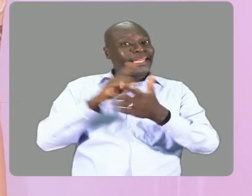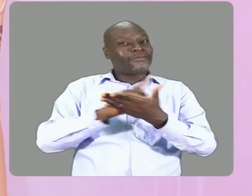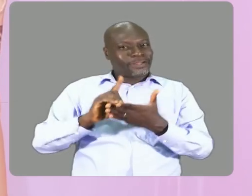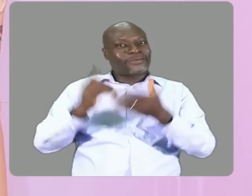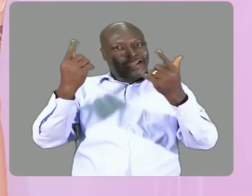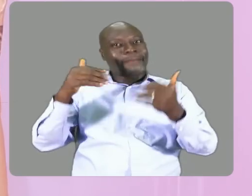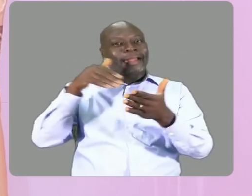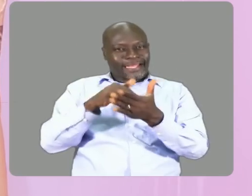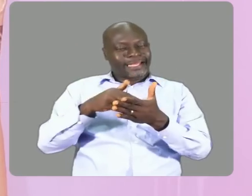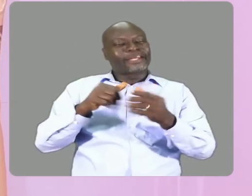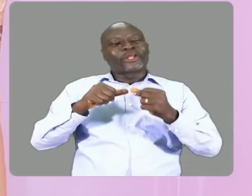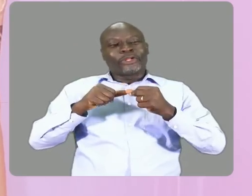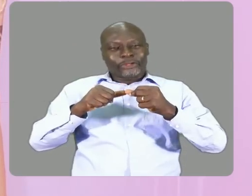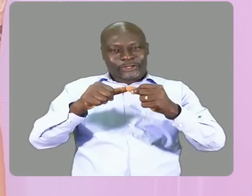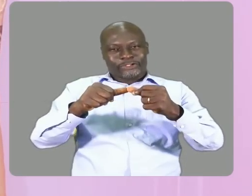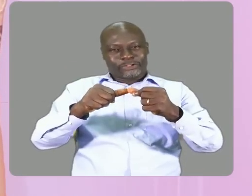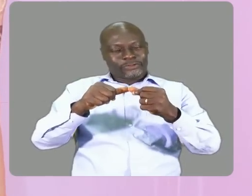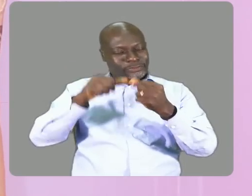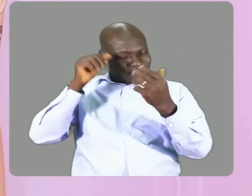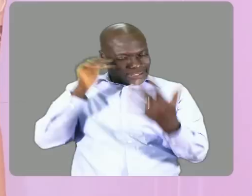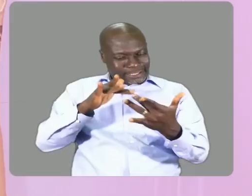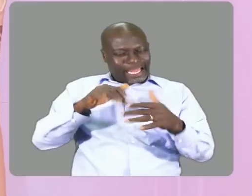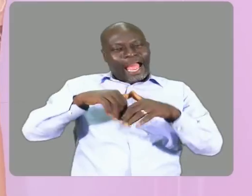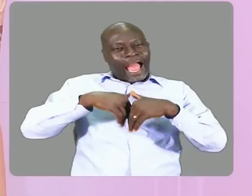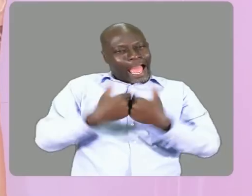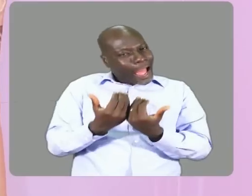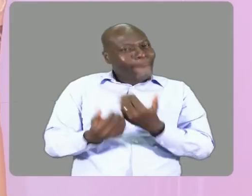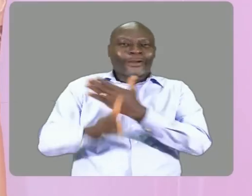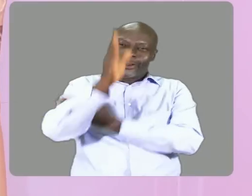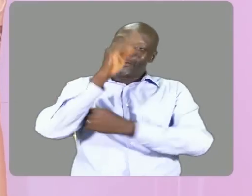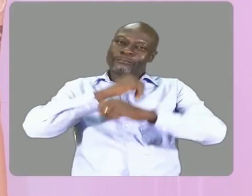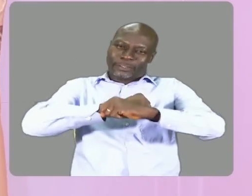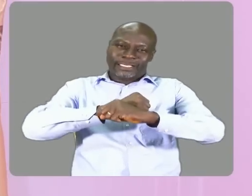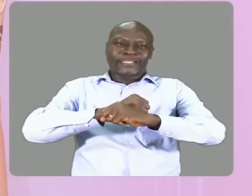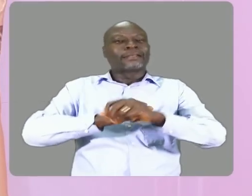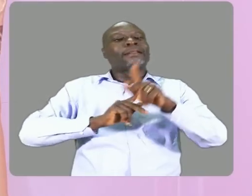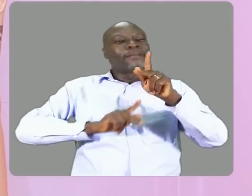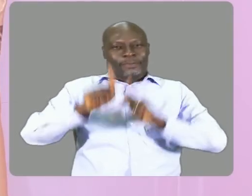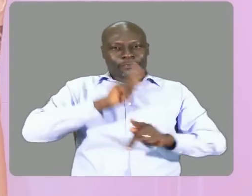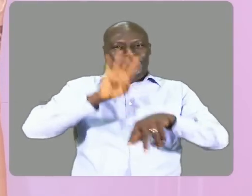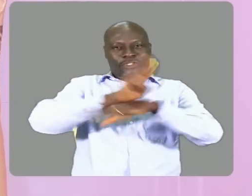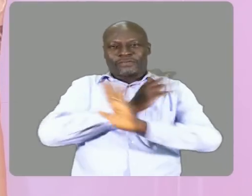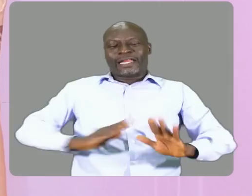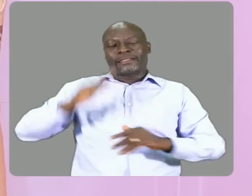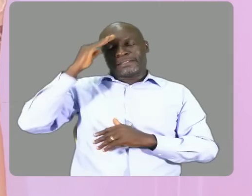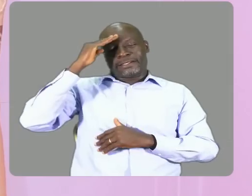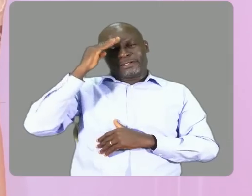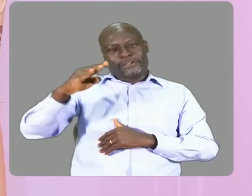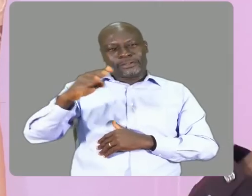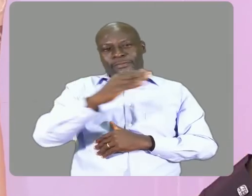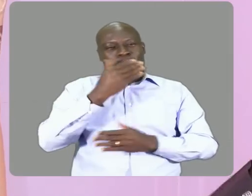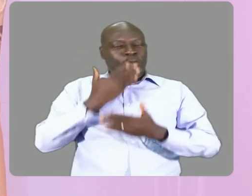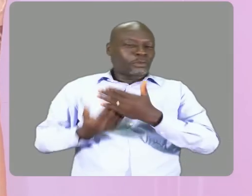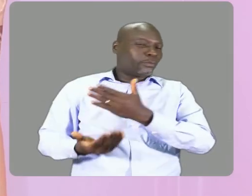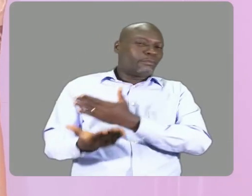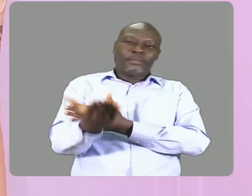bio ne eguso ehye ekwan nyame faso na obo ne nkrofo ho ban. The churches of Christ salute you, and